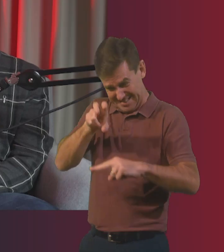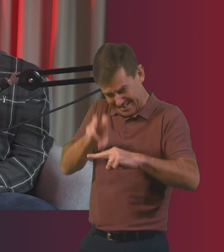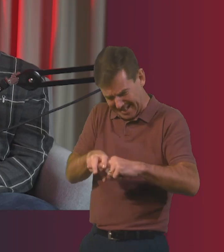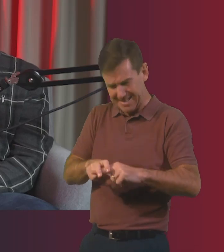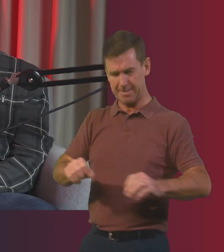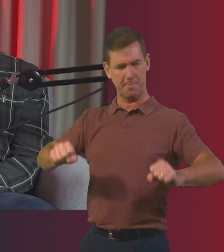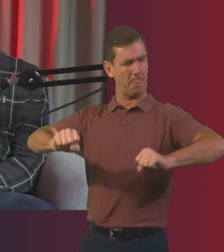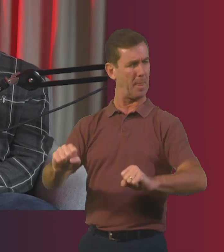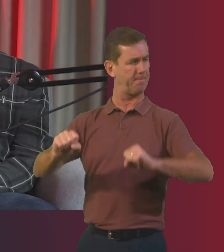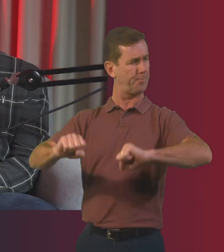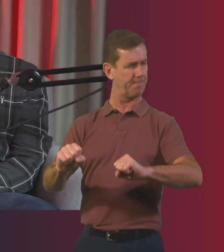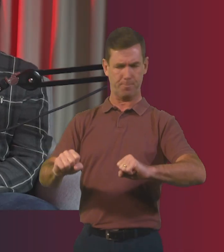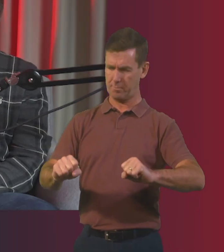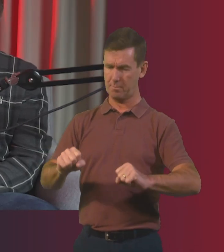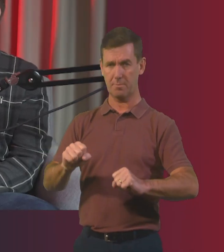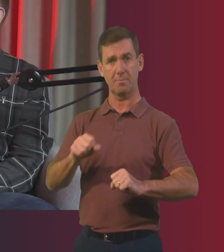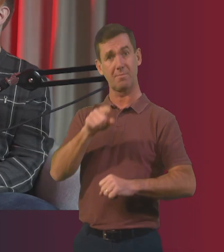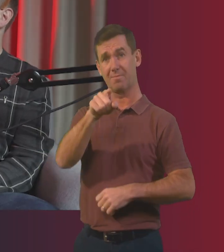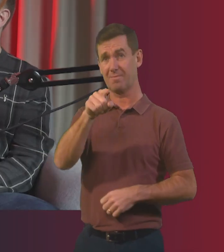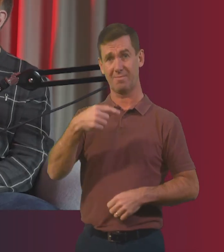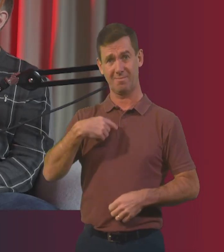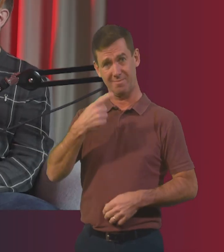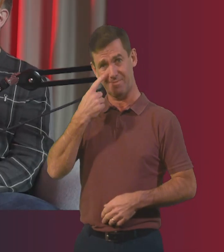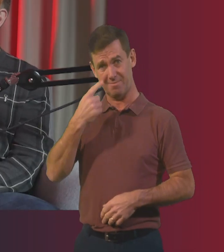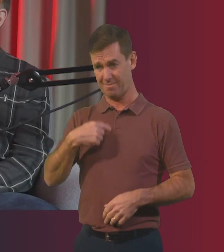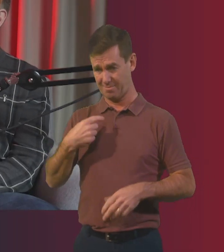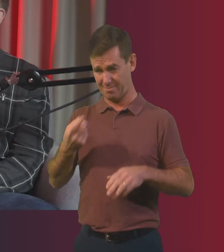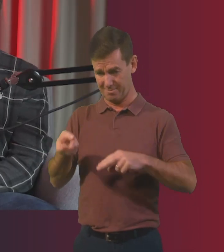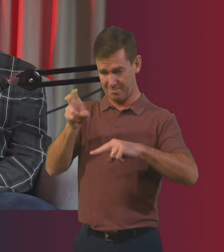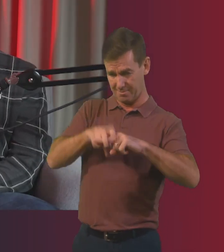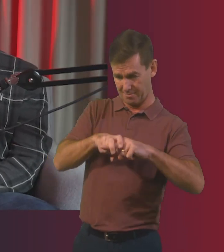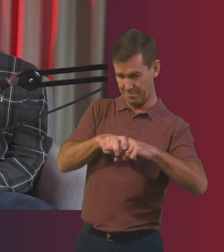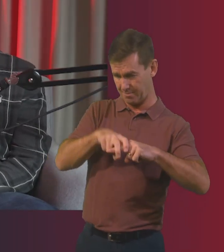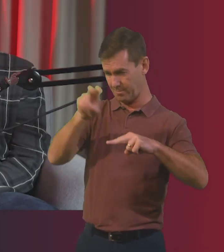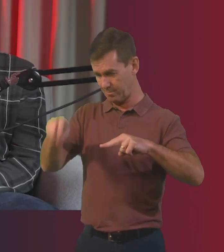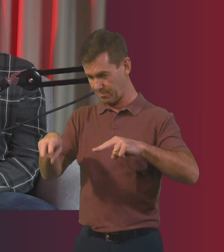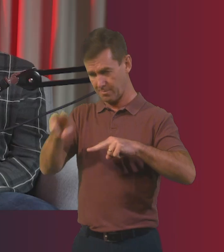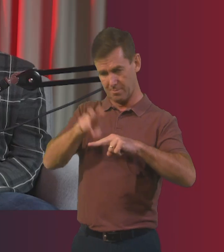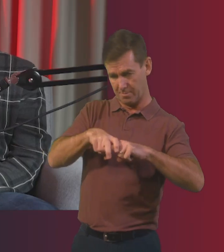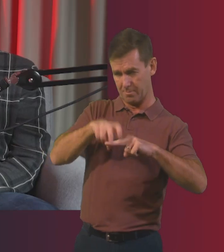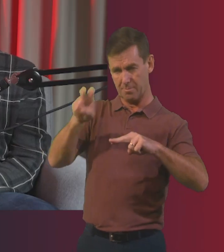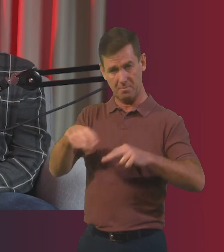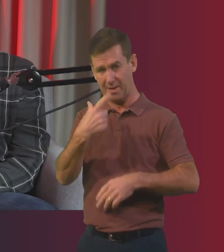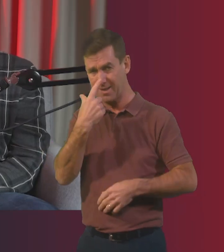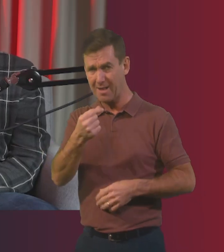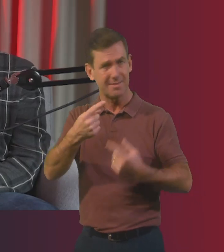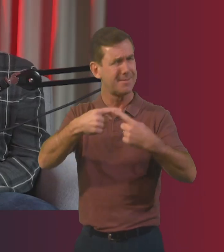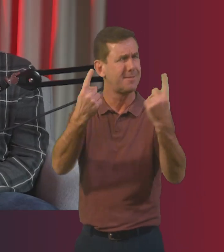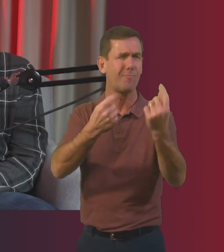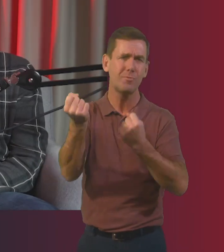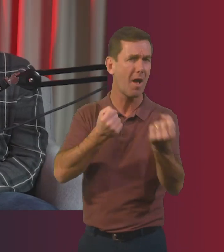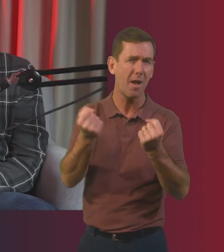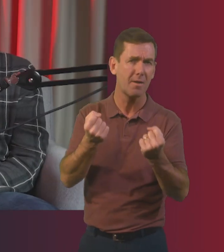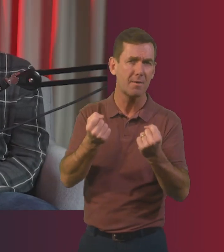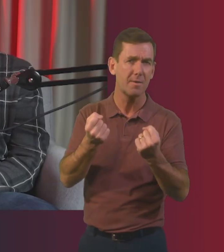when you do that. I mean, the first obvious one is to check that you can actually get in and out of it. So cars there'll be small things that you don't think about, but